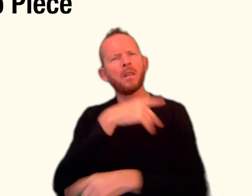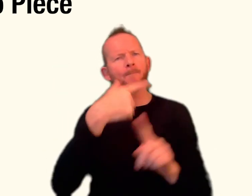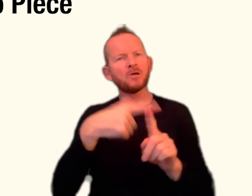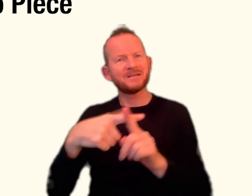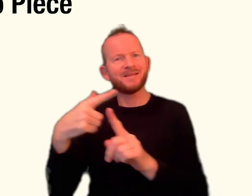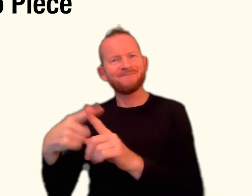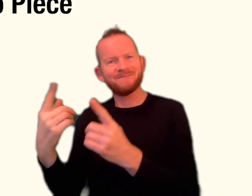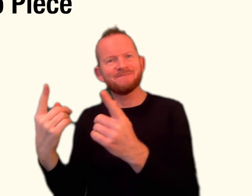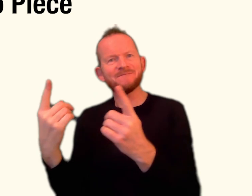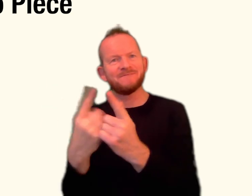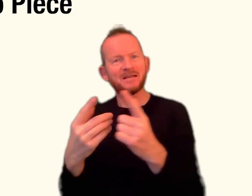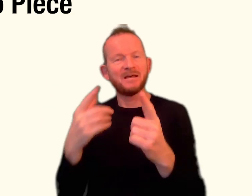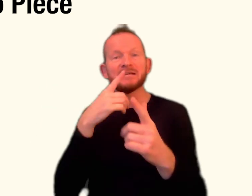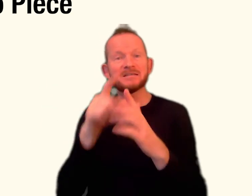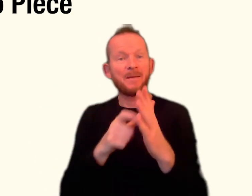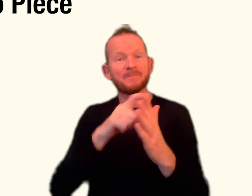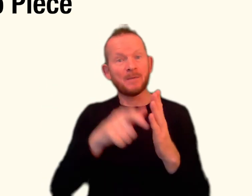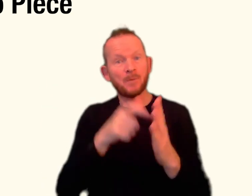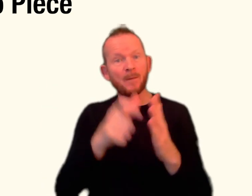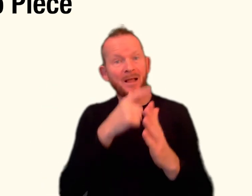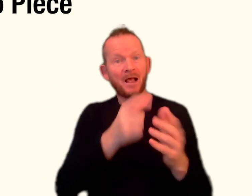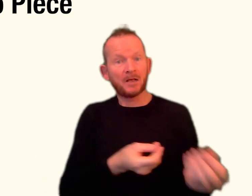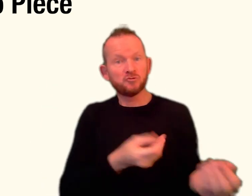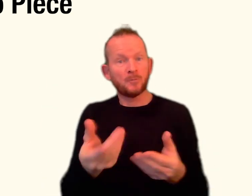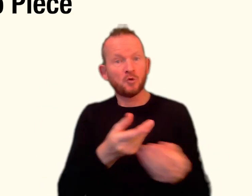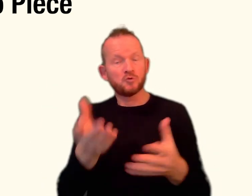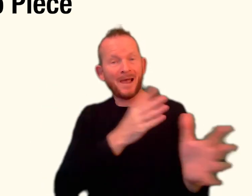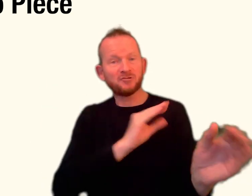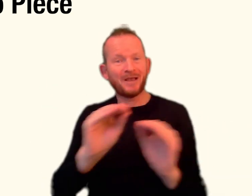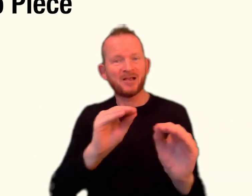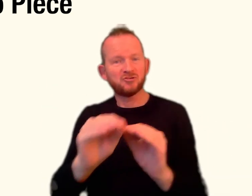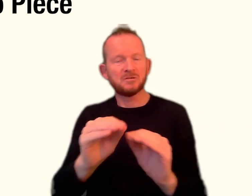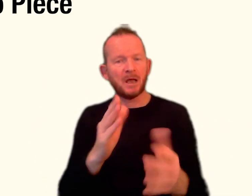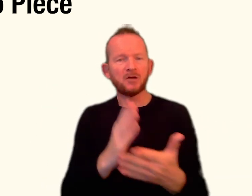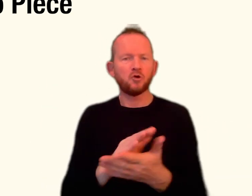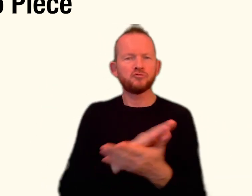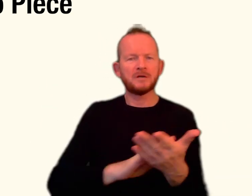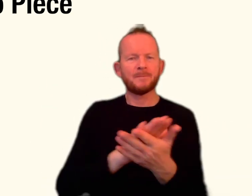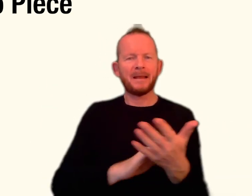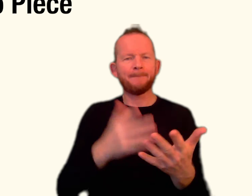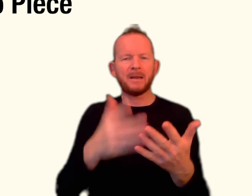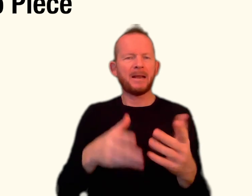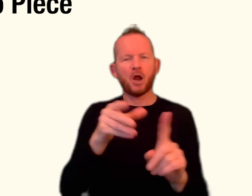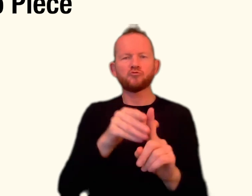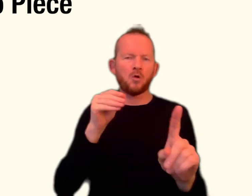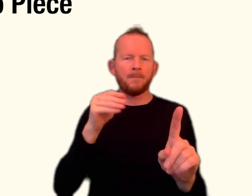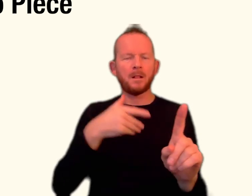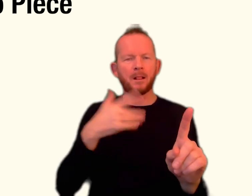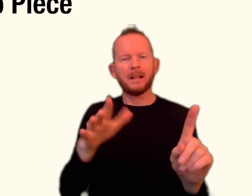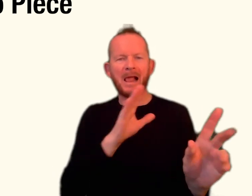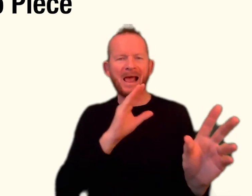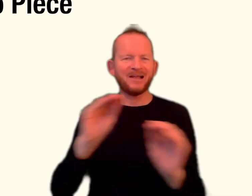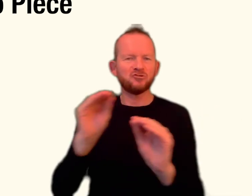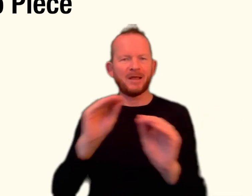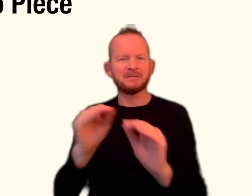disabled people can contribute to education. And I don't just mean popping up as role models, I mean as educators